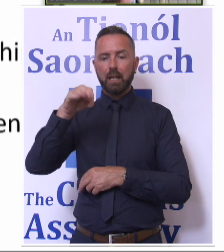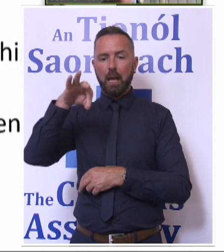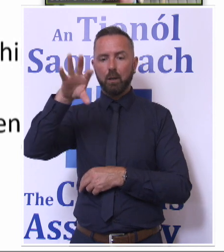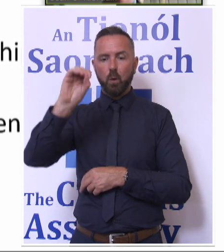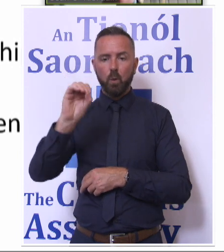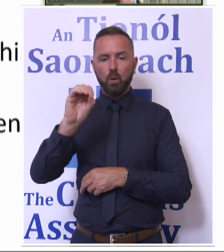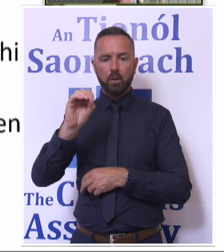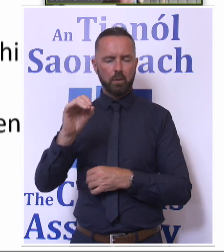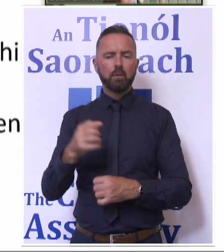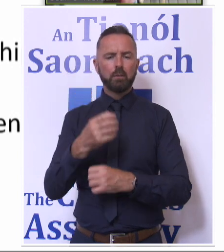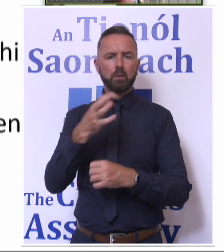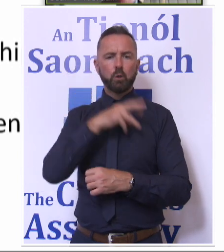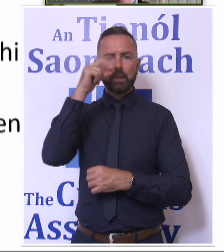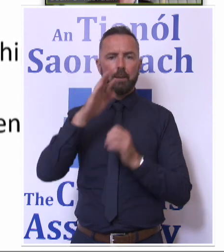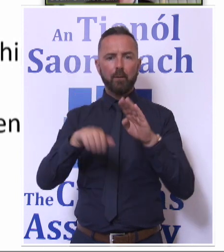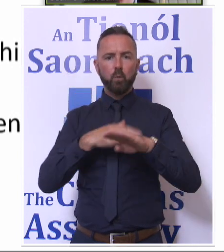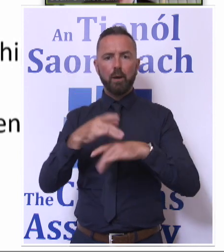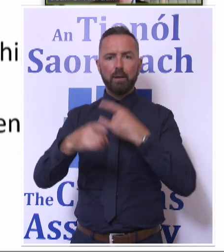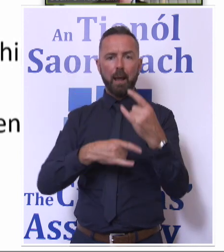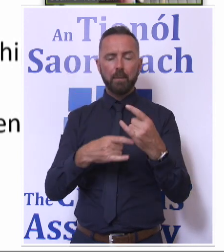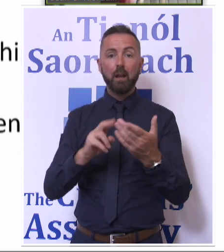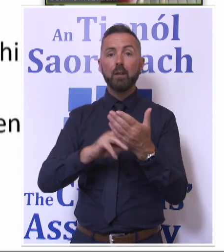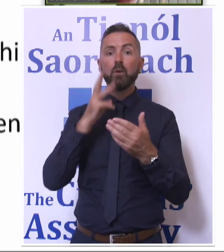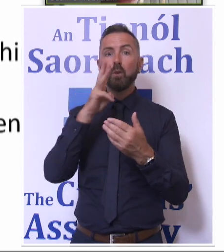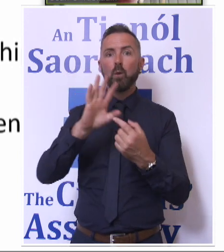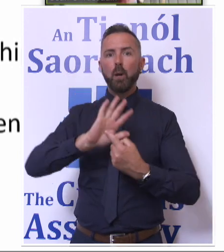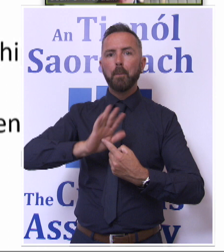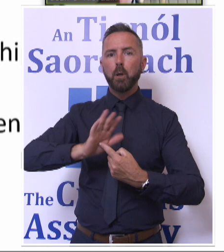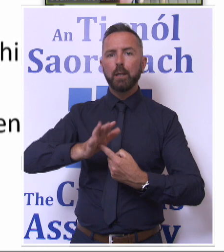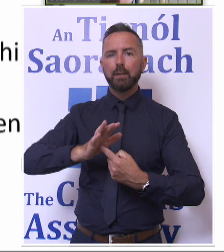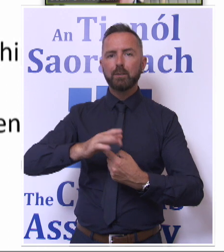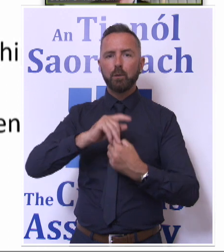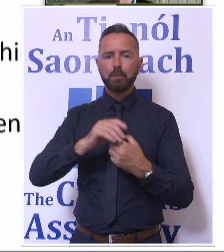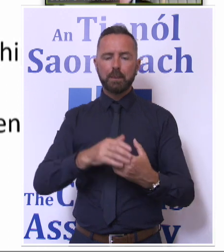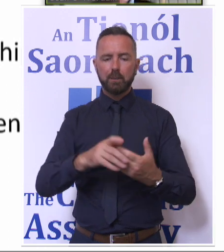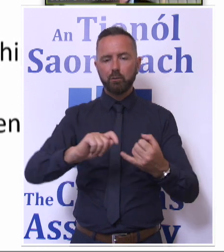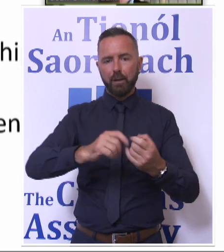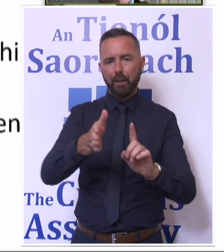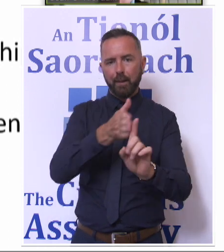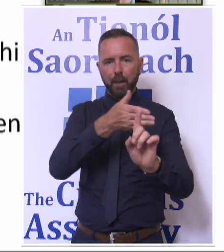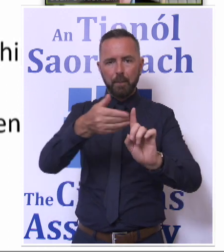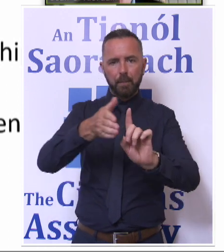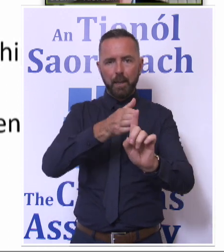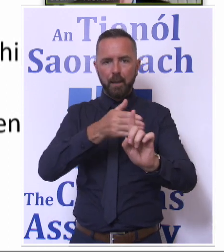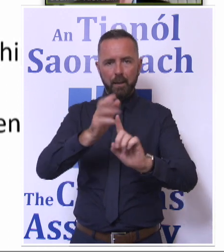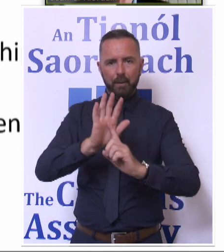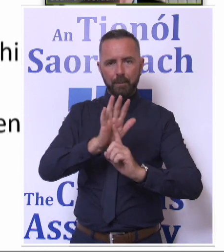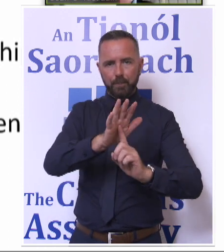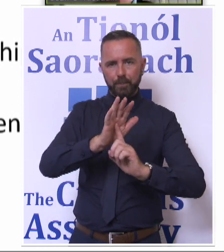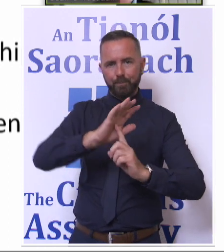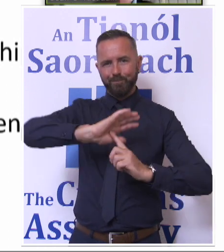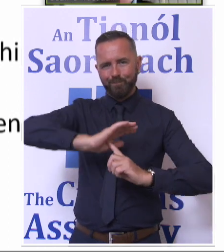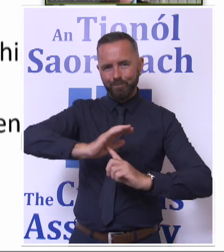with bullying, and I use the term advisedly, cajoling, aligning, convincing, lobbying, whatever way you